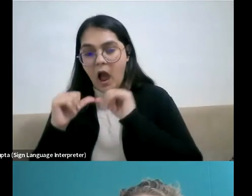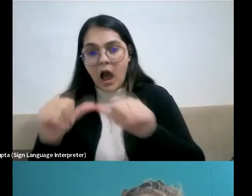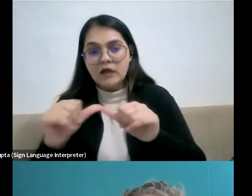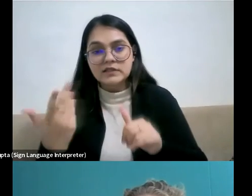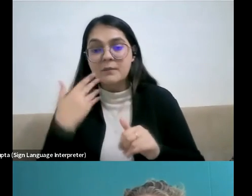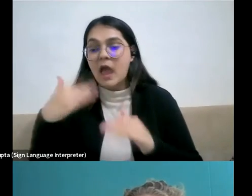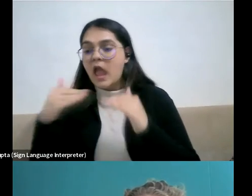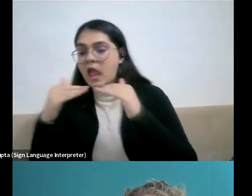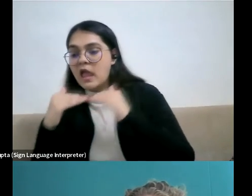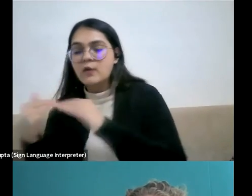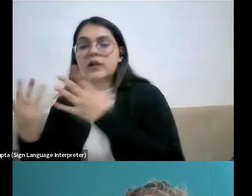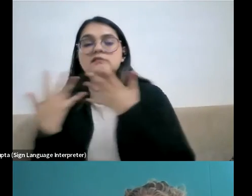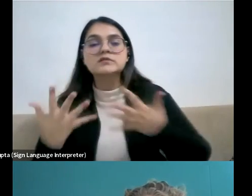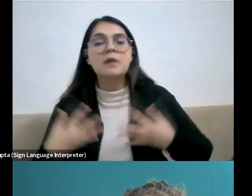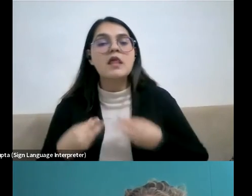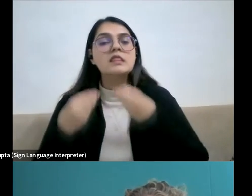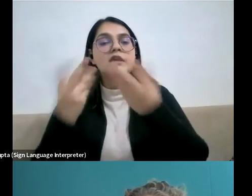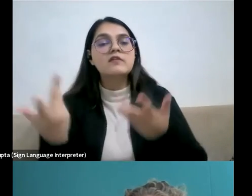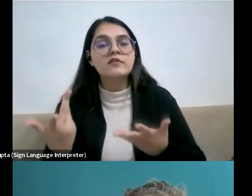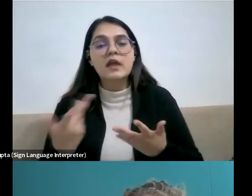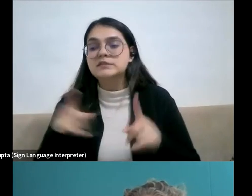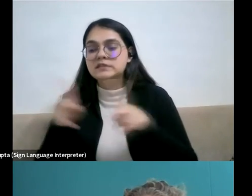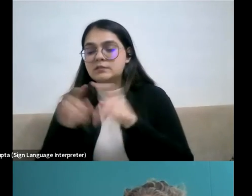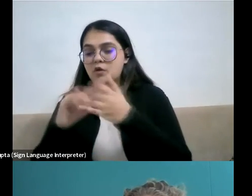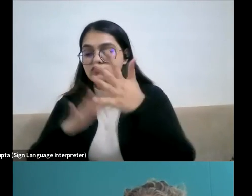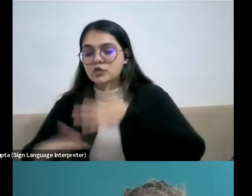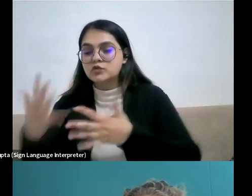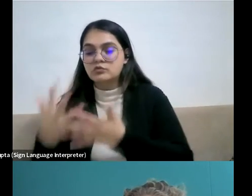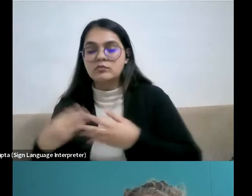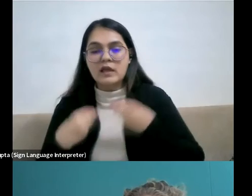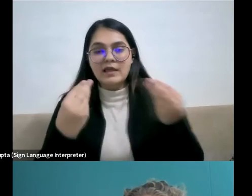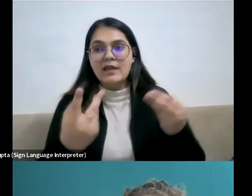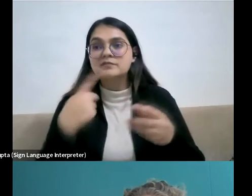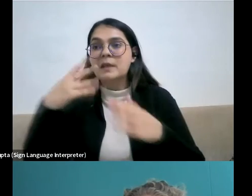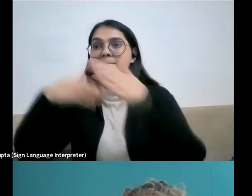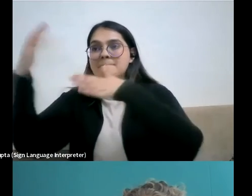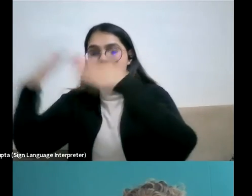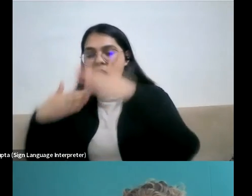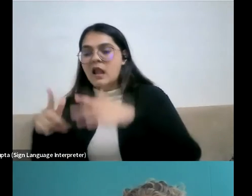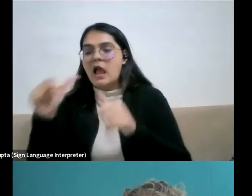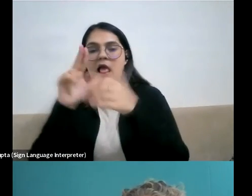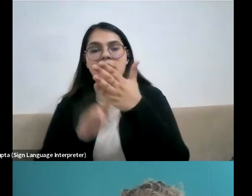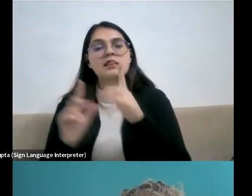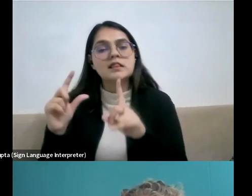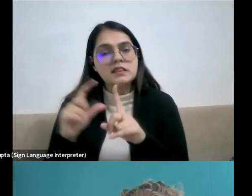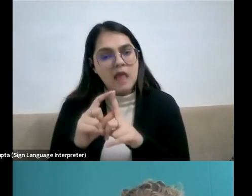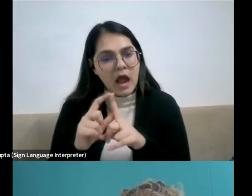equity, how we distribute social goods like infrastructure, land,